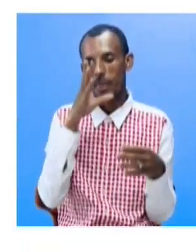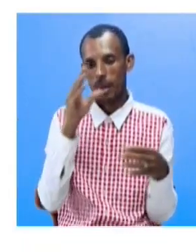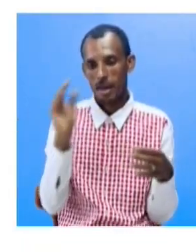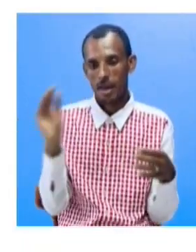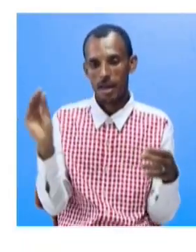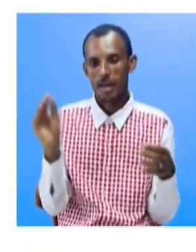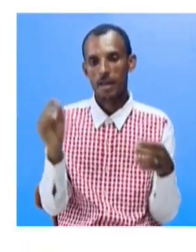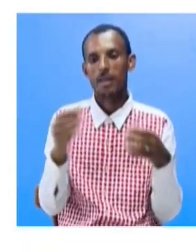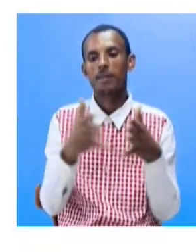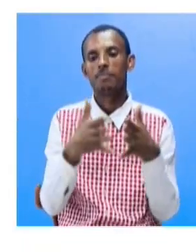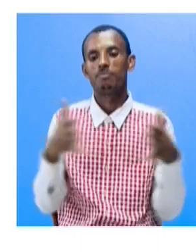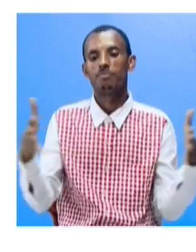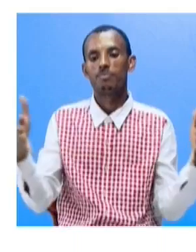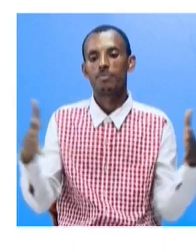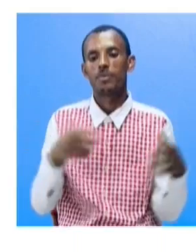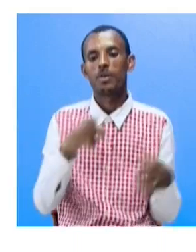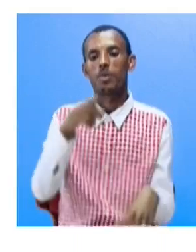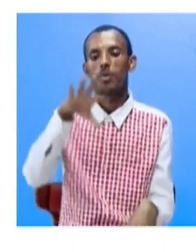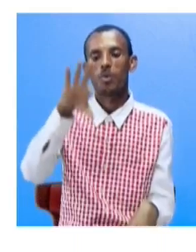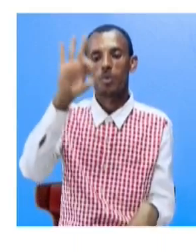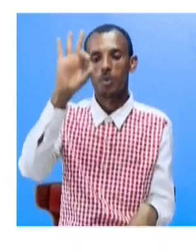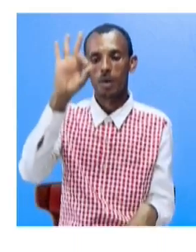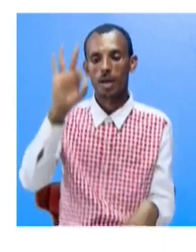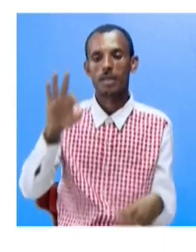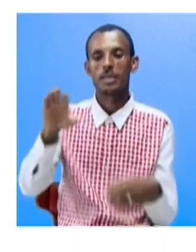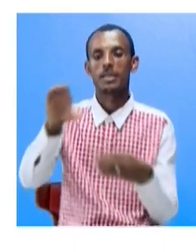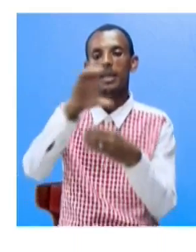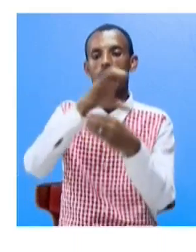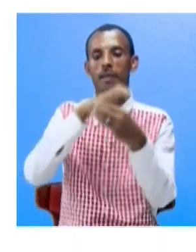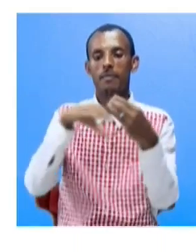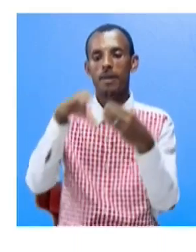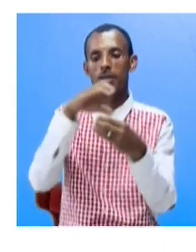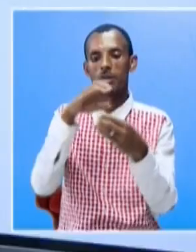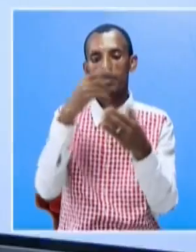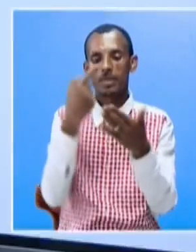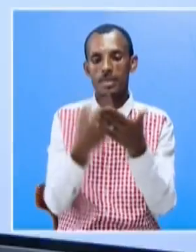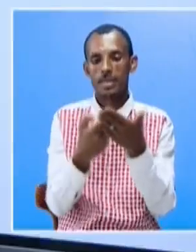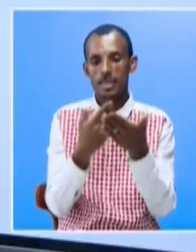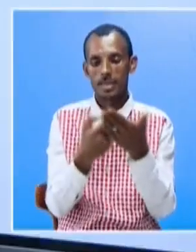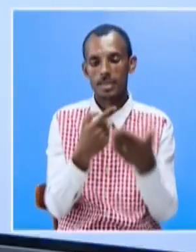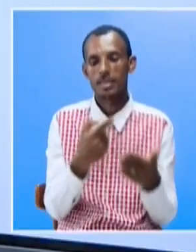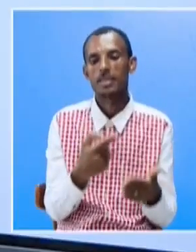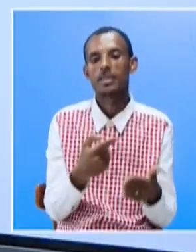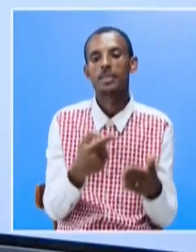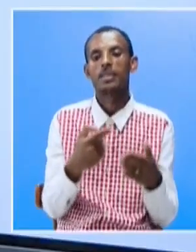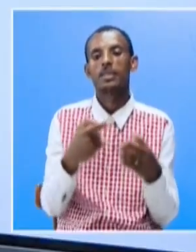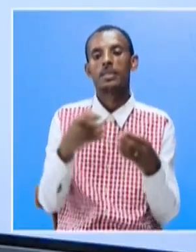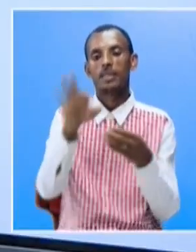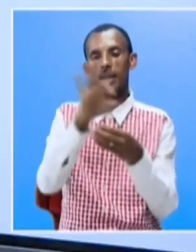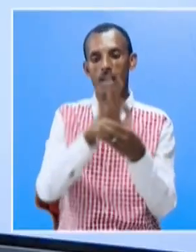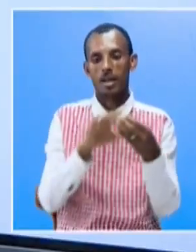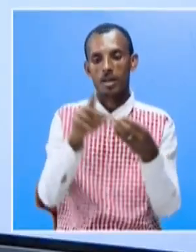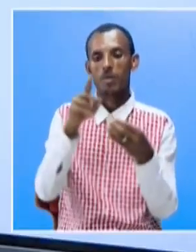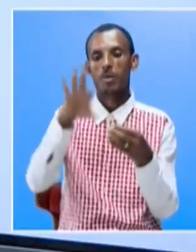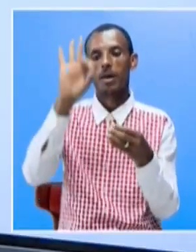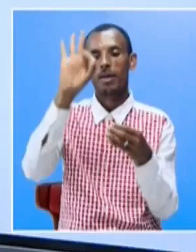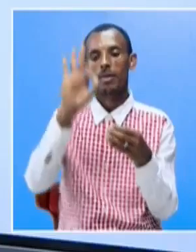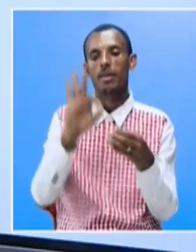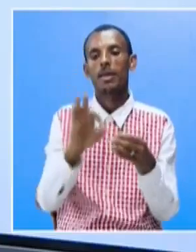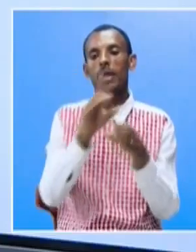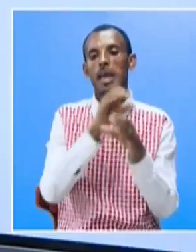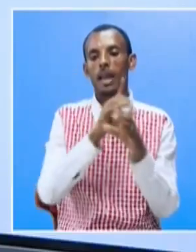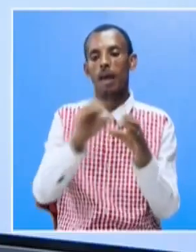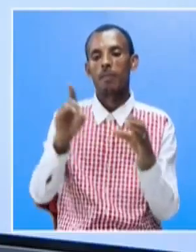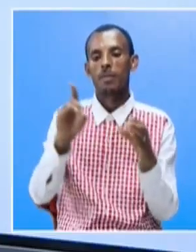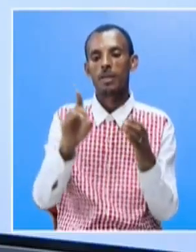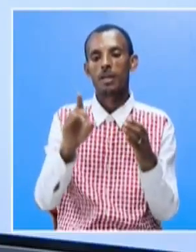you will have the circumference of this circle, and you have the diameter here, you measured it. So if you take the ratio